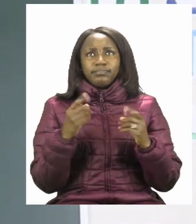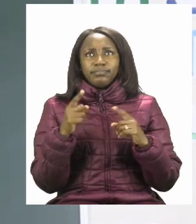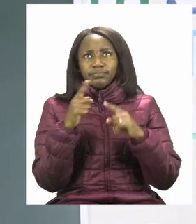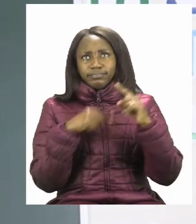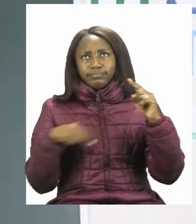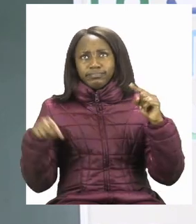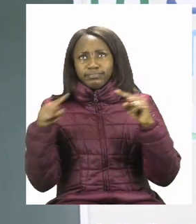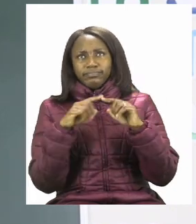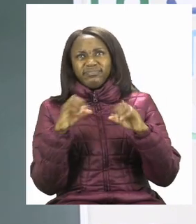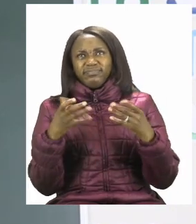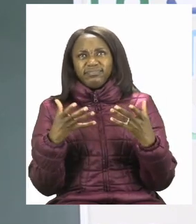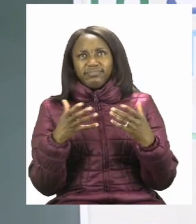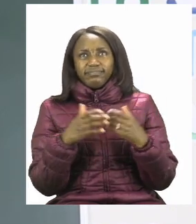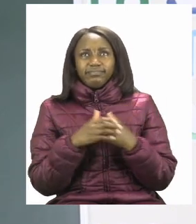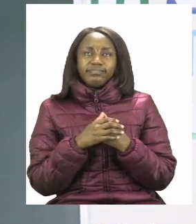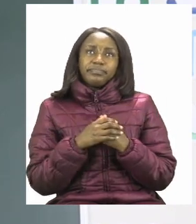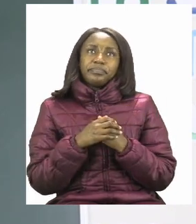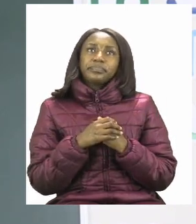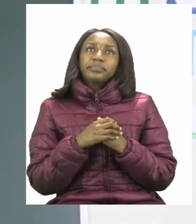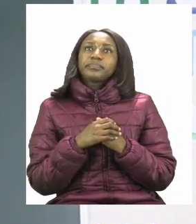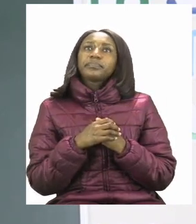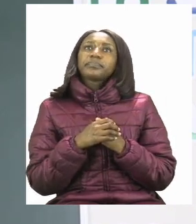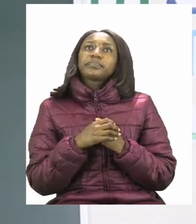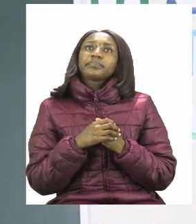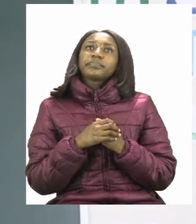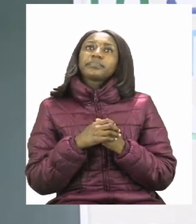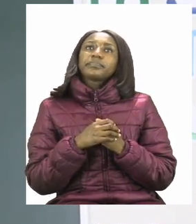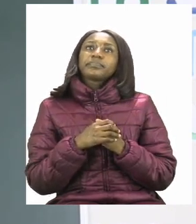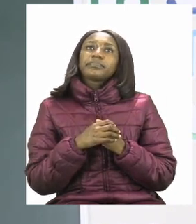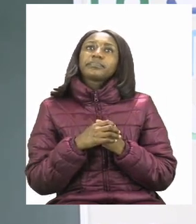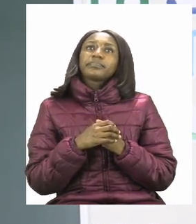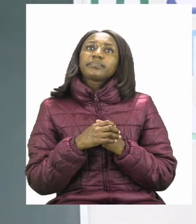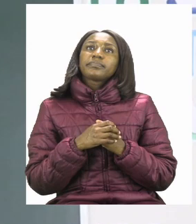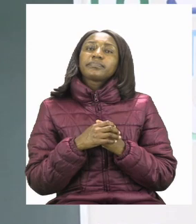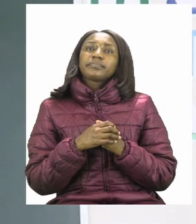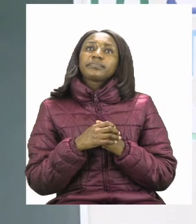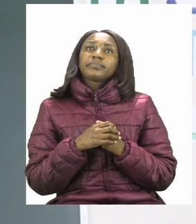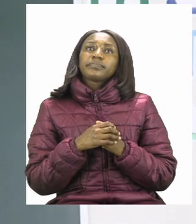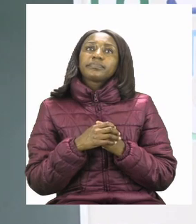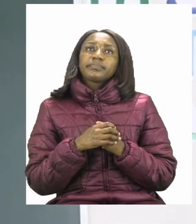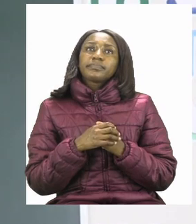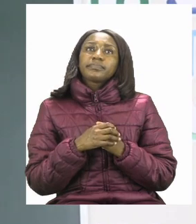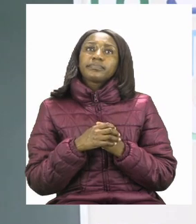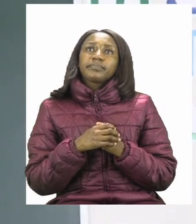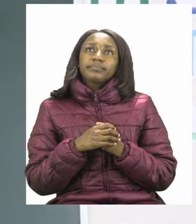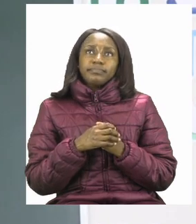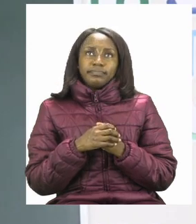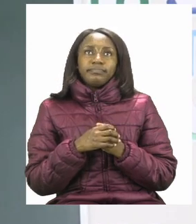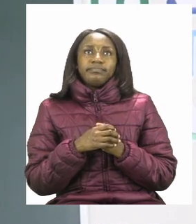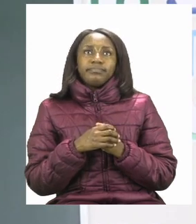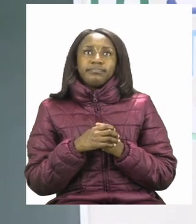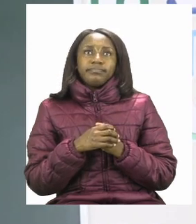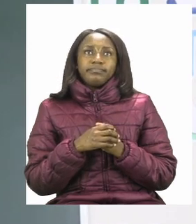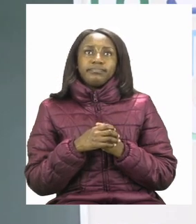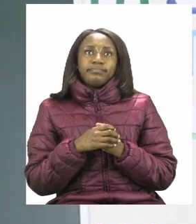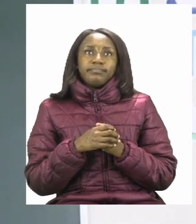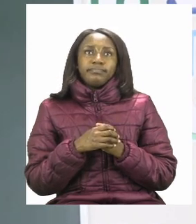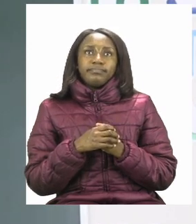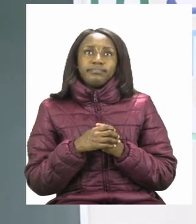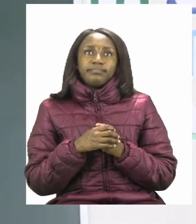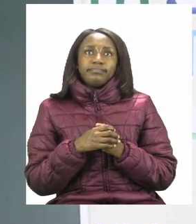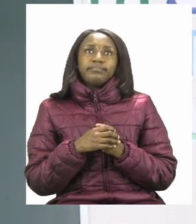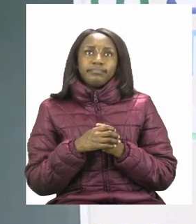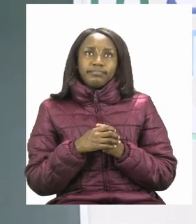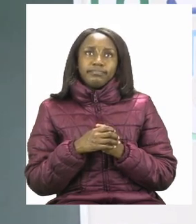starting point to our finishing point using the guidance of the line. I take